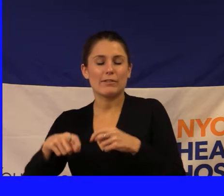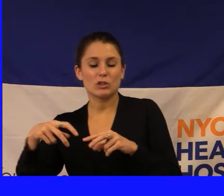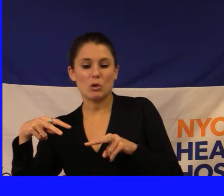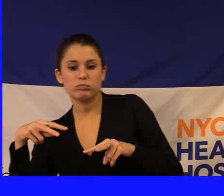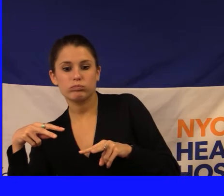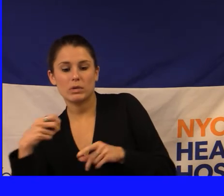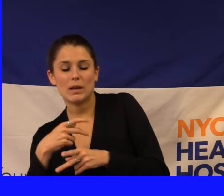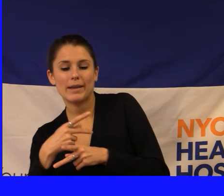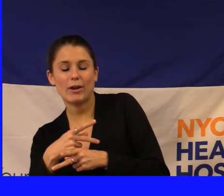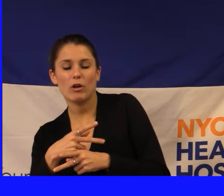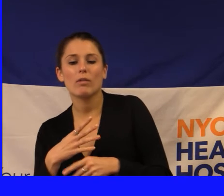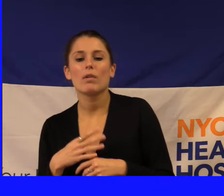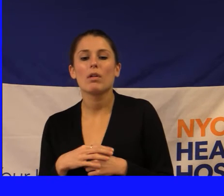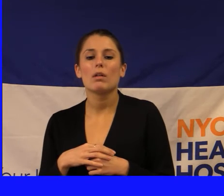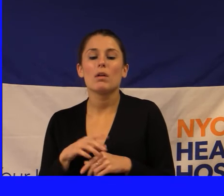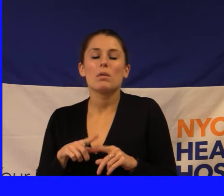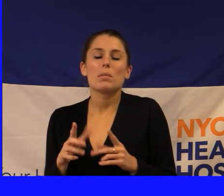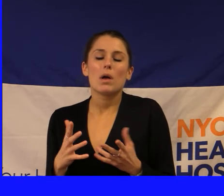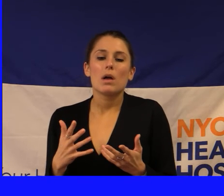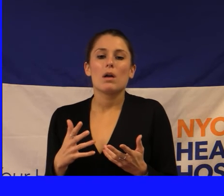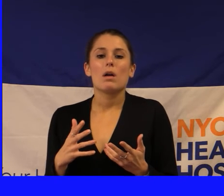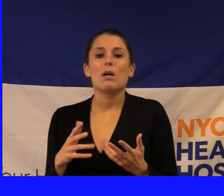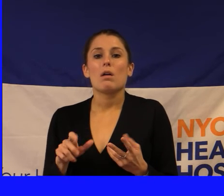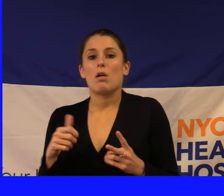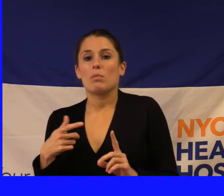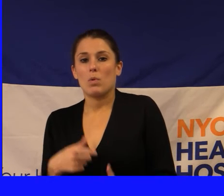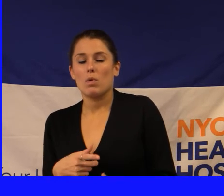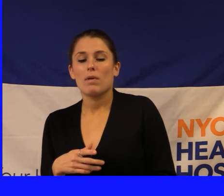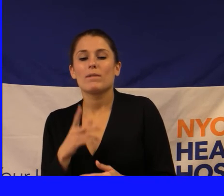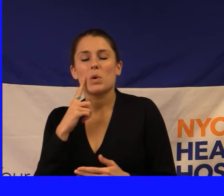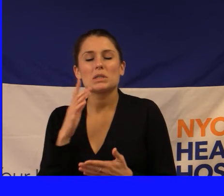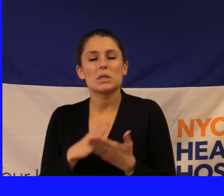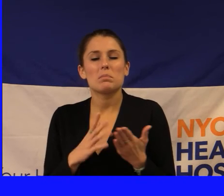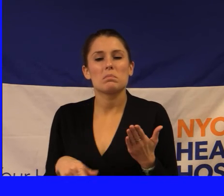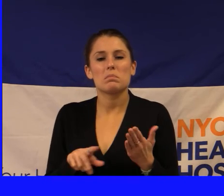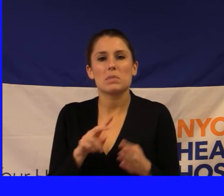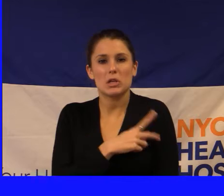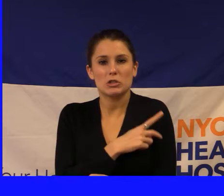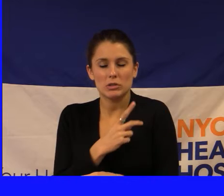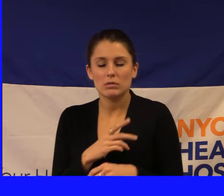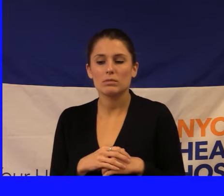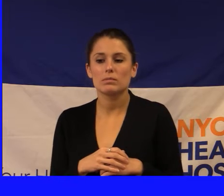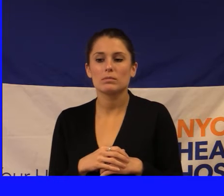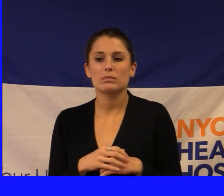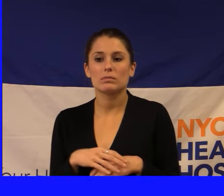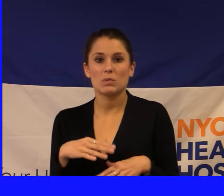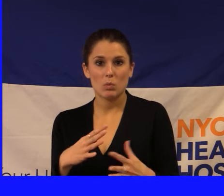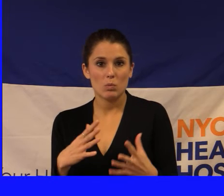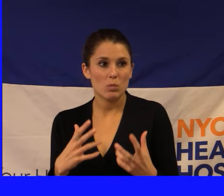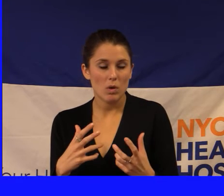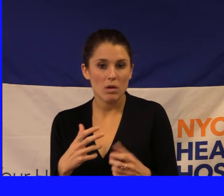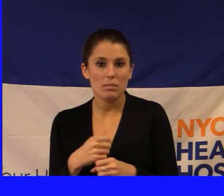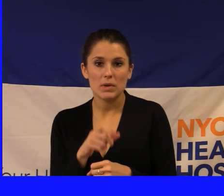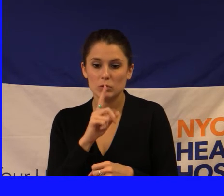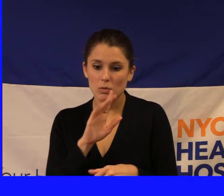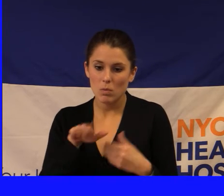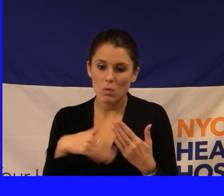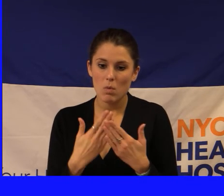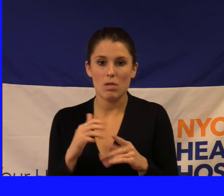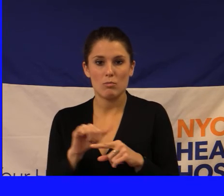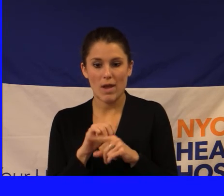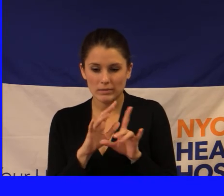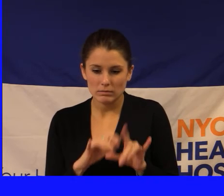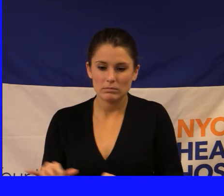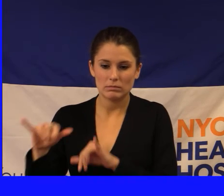other point would then be for some of these patients, although we want to make all the practice, as you say, conform to certain